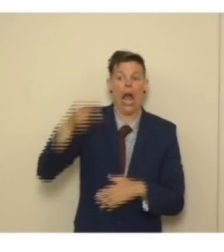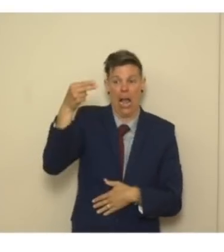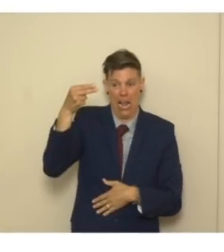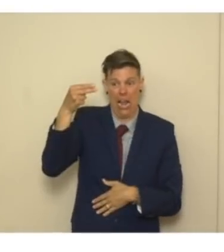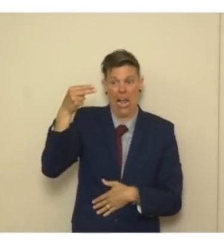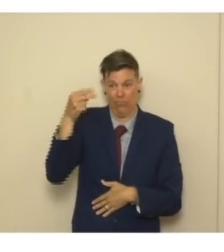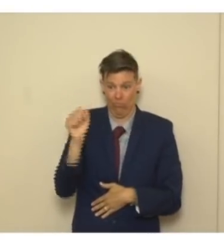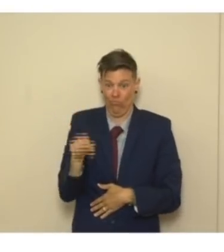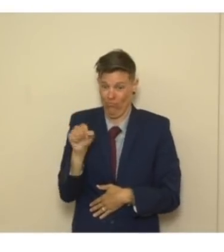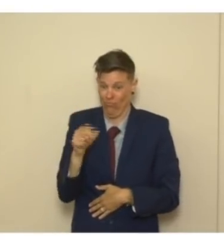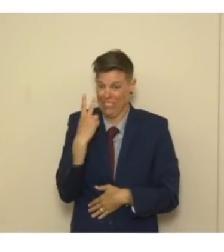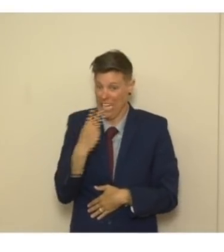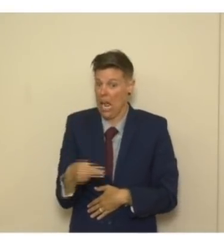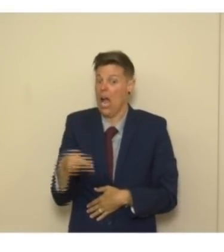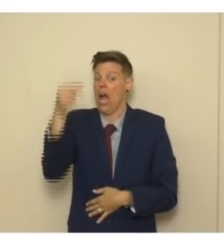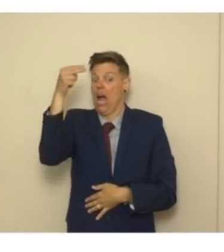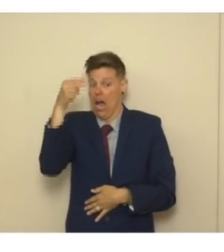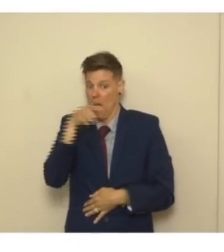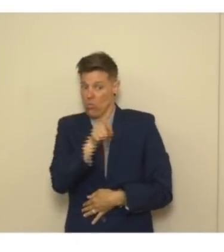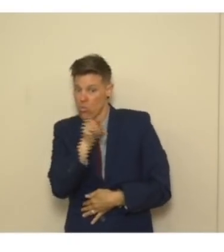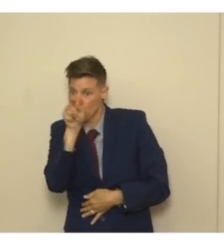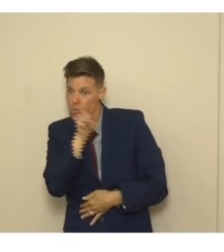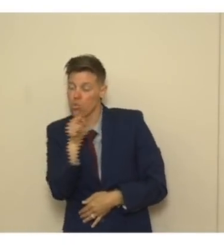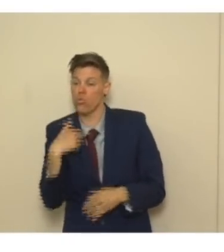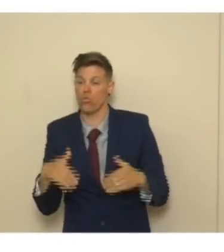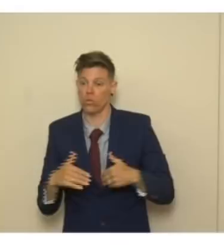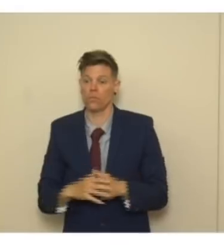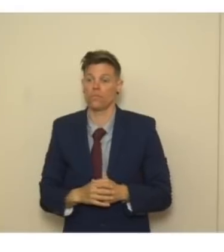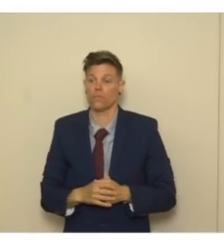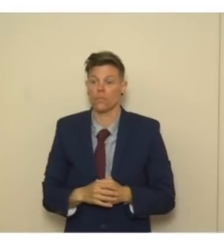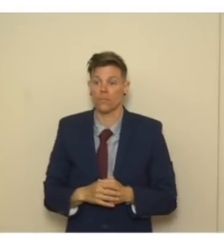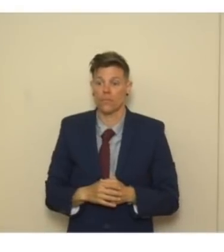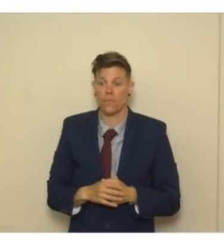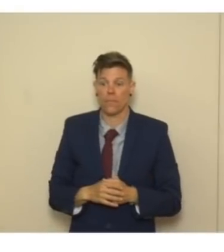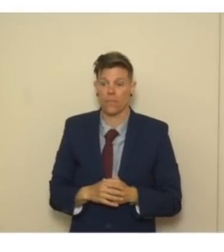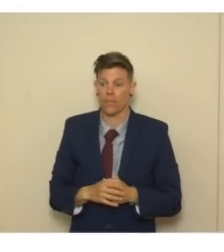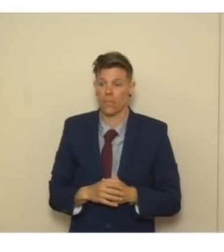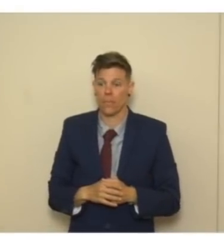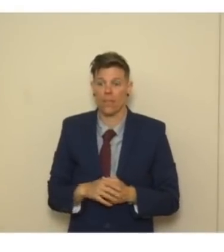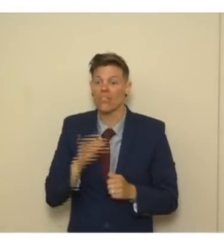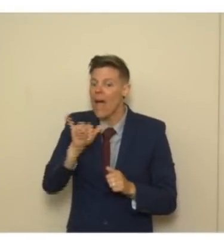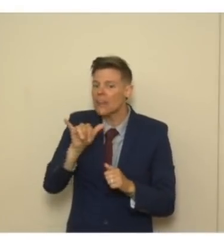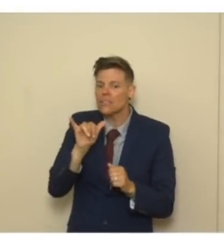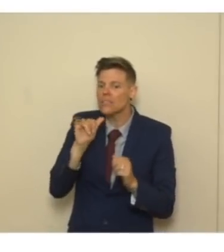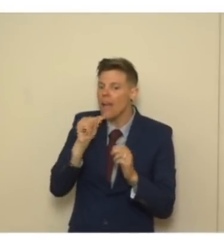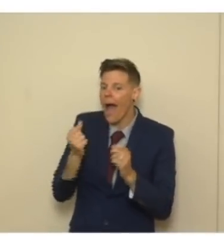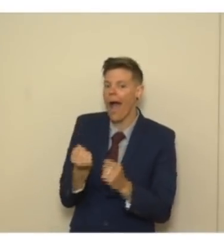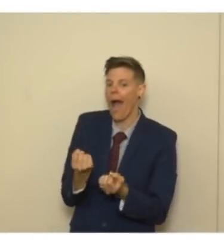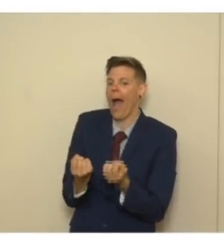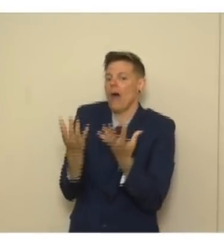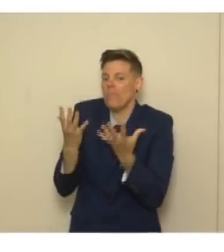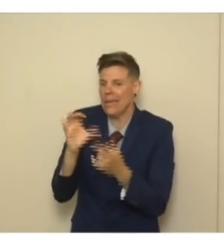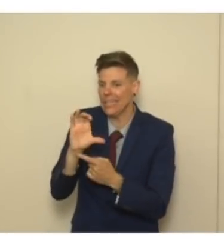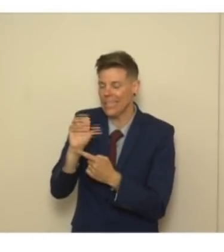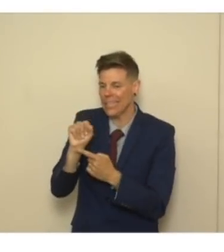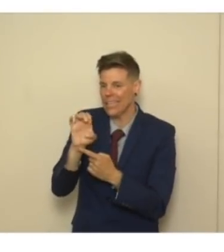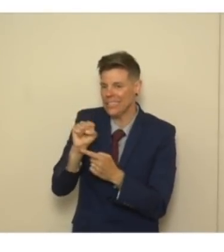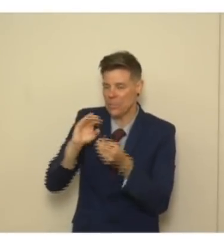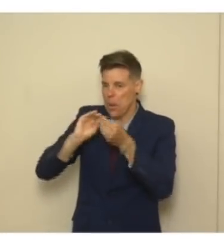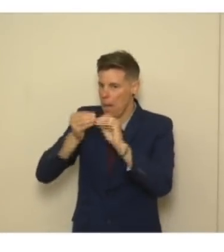This is a prevalence rate, not case number slide, but El Paso, as of 4 days ago,